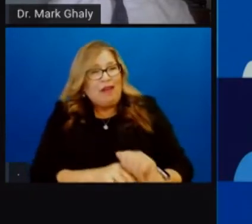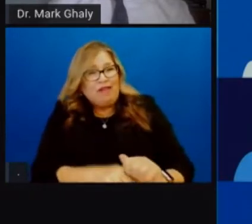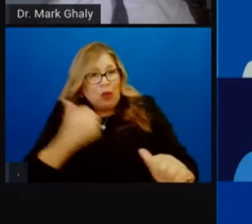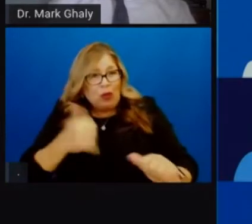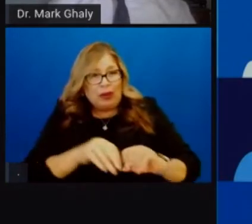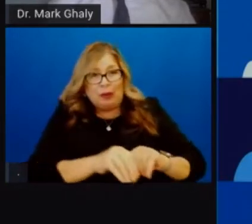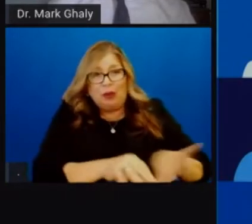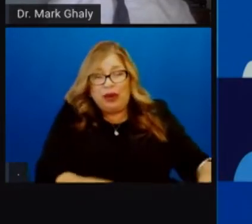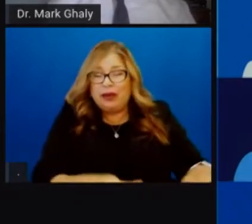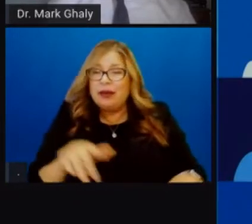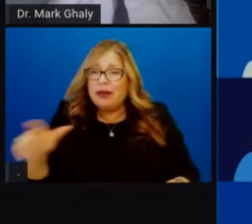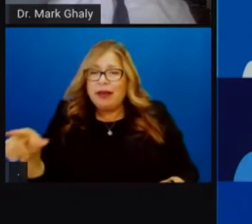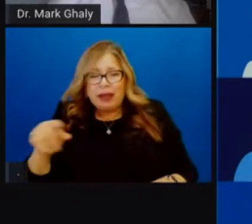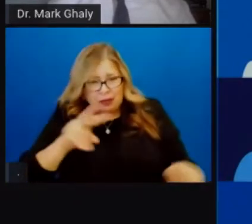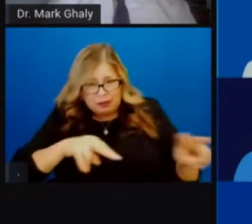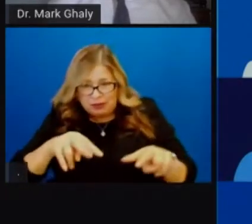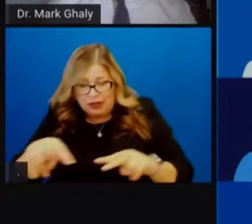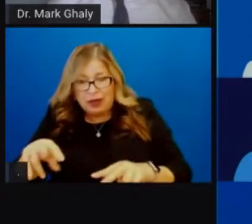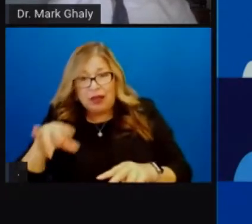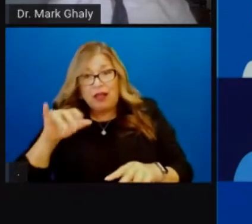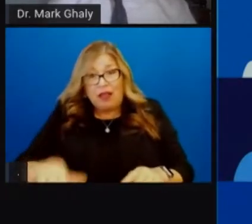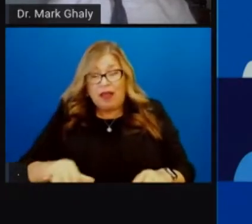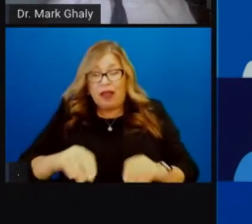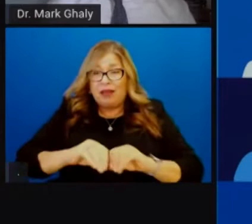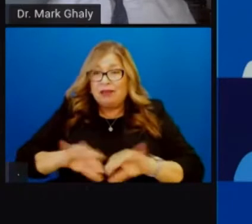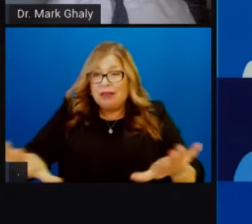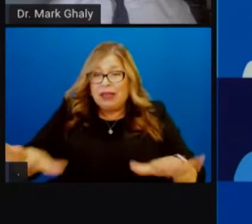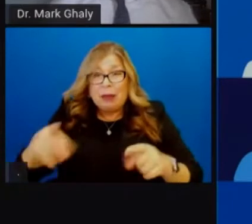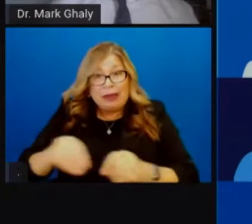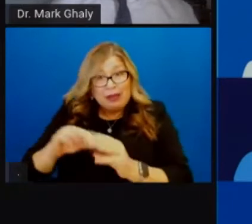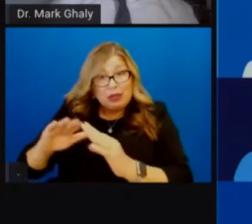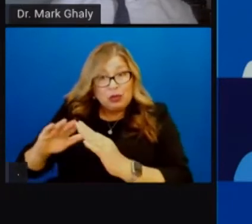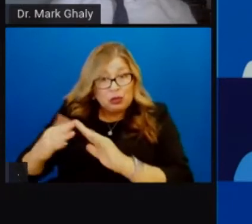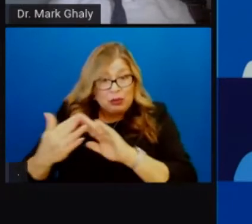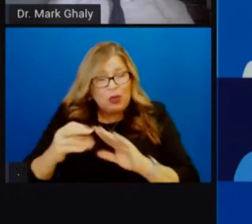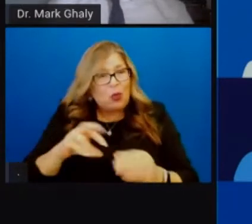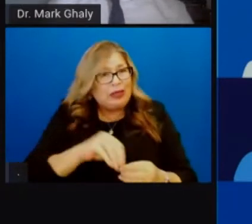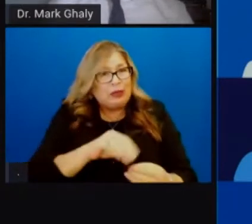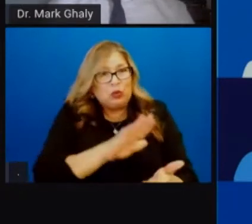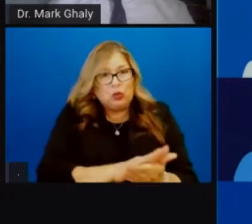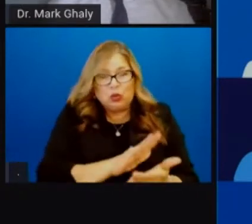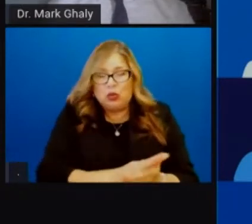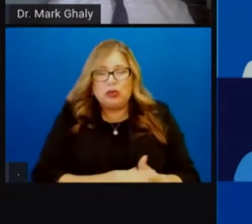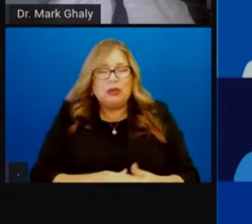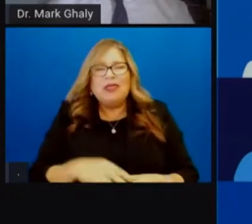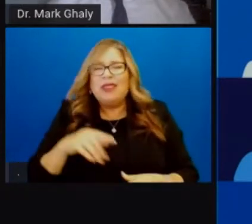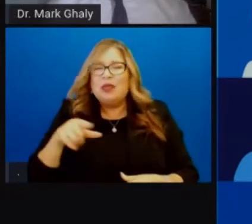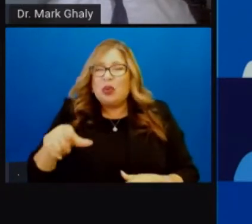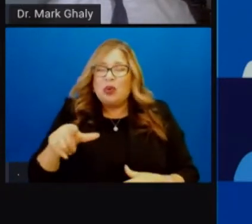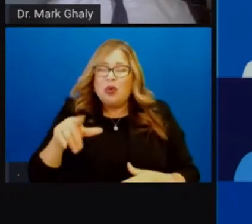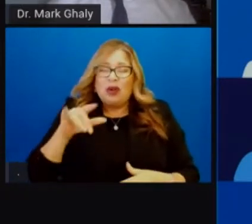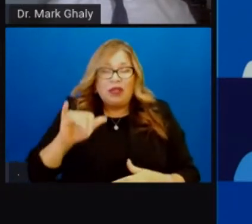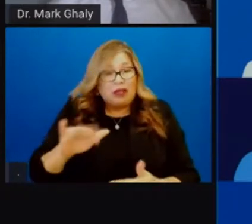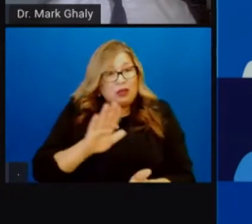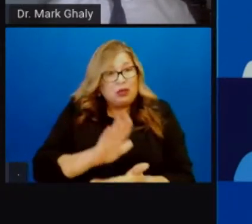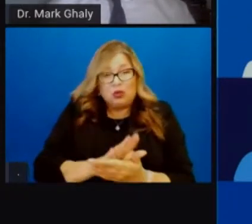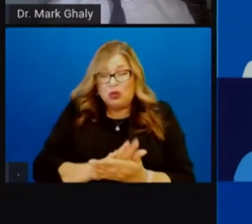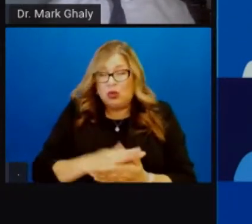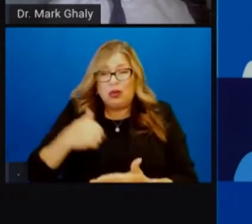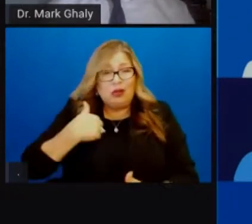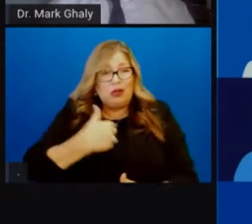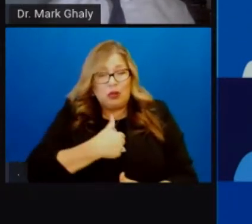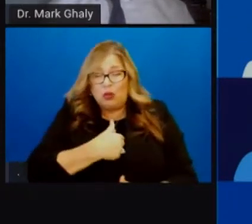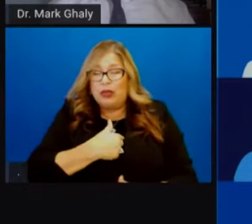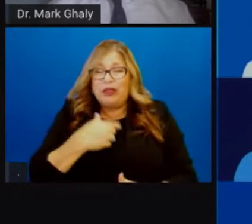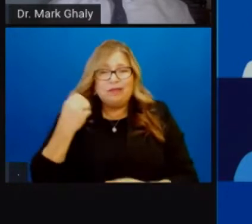transmission is happening within the school or in the community. Thankfully, we've been able to support that so much of transmission